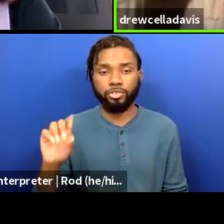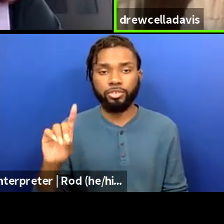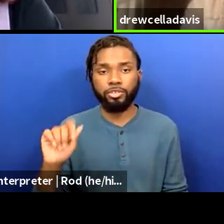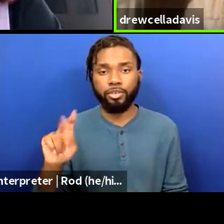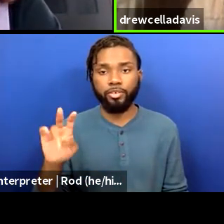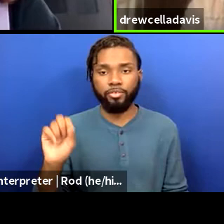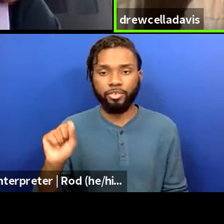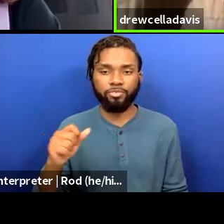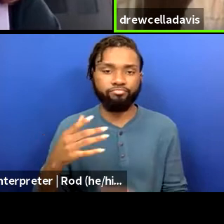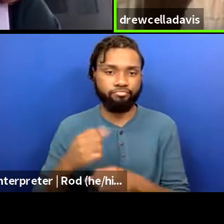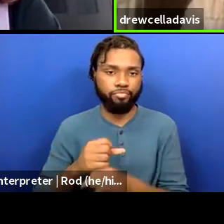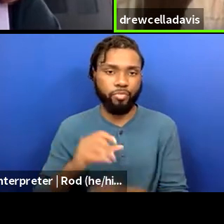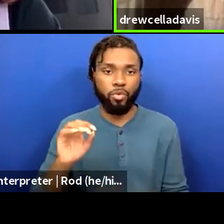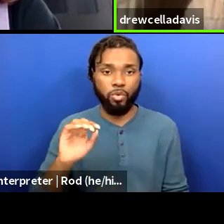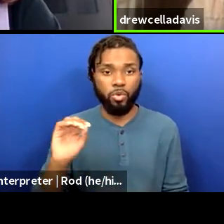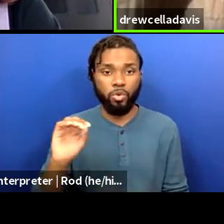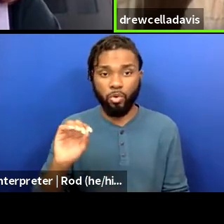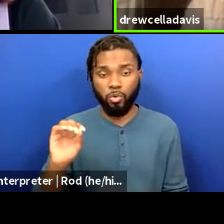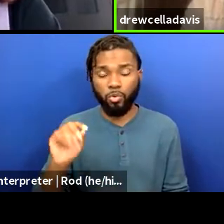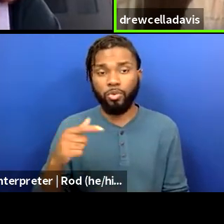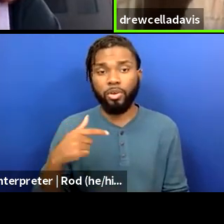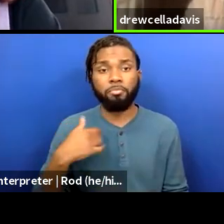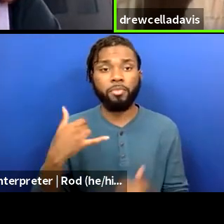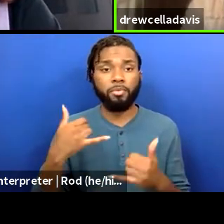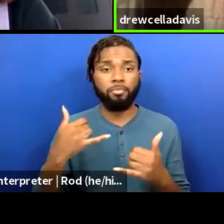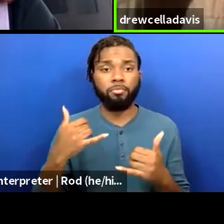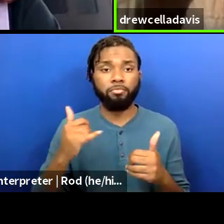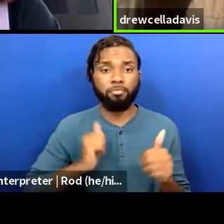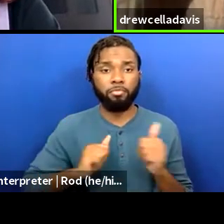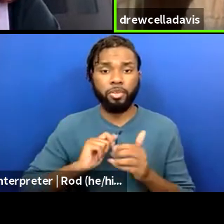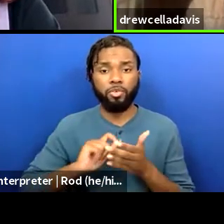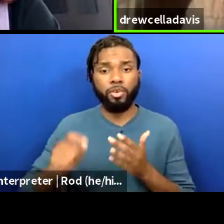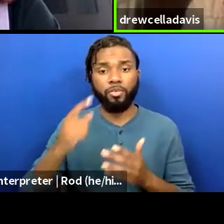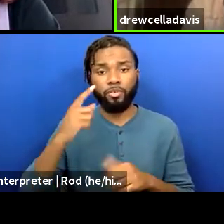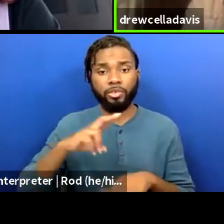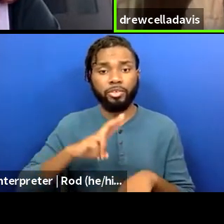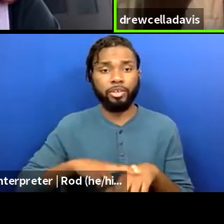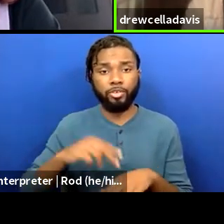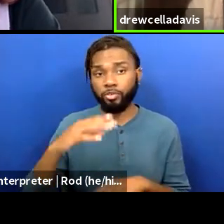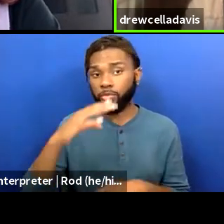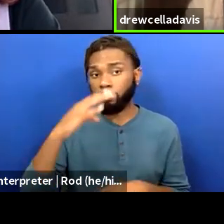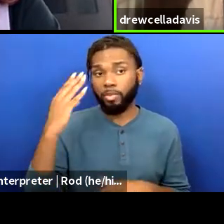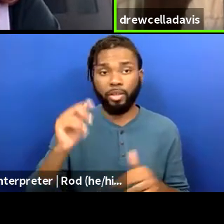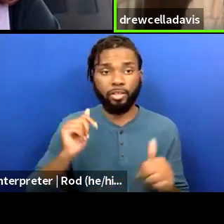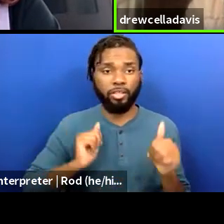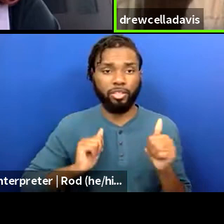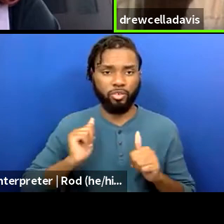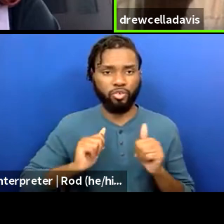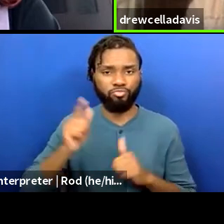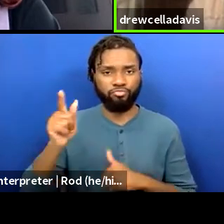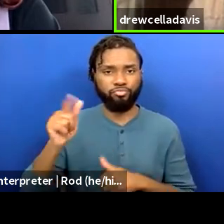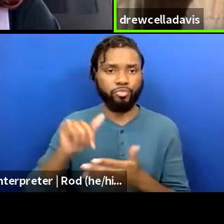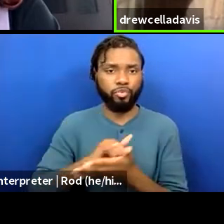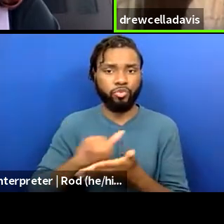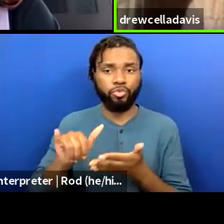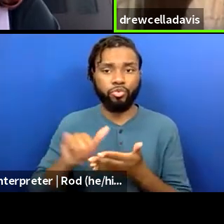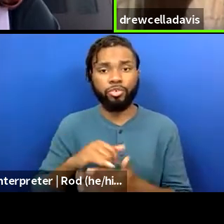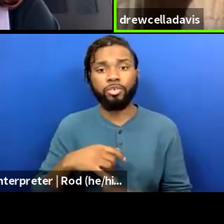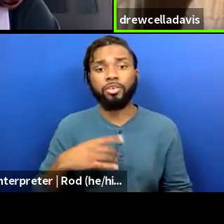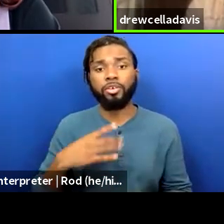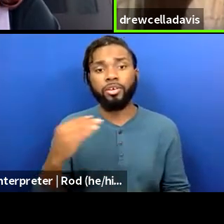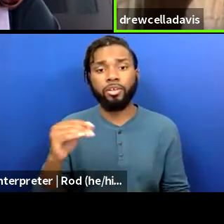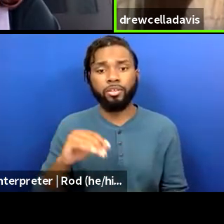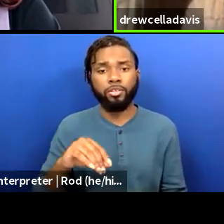Right now, I am a playwright at the National Black Theater in New York and the Lark